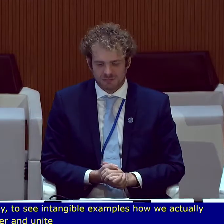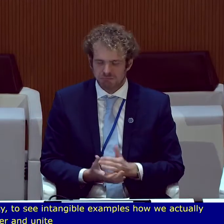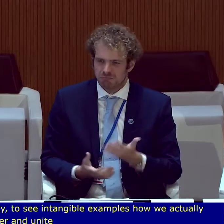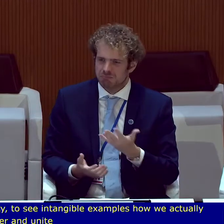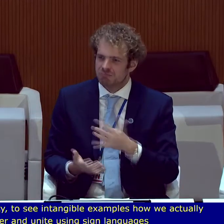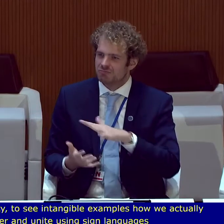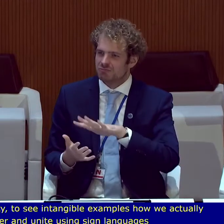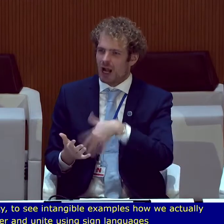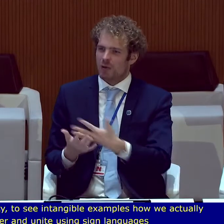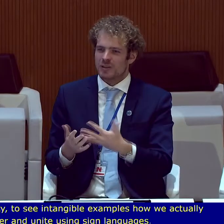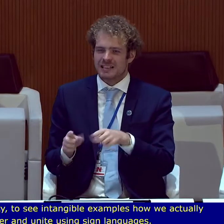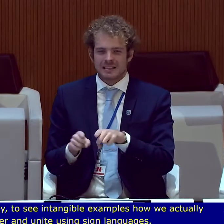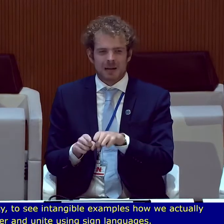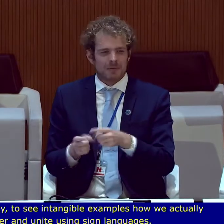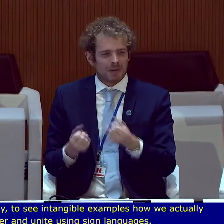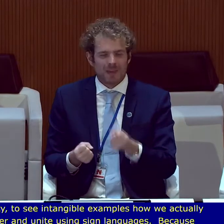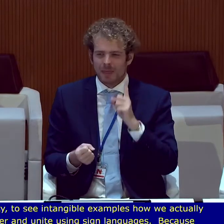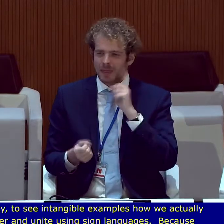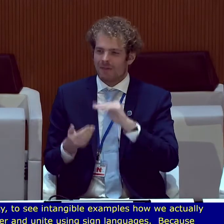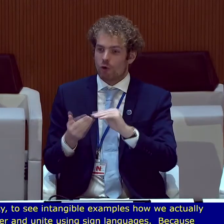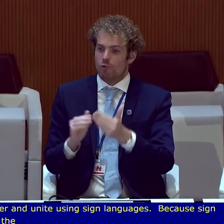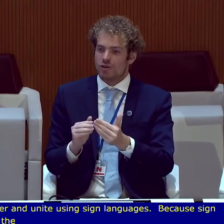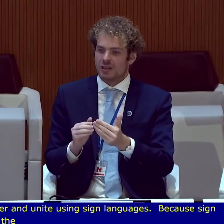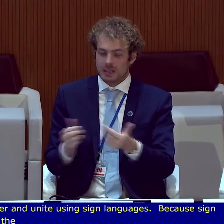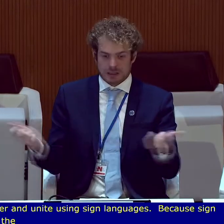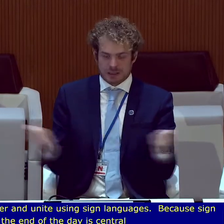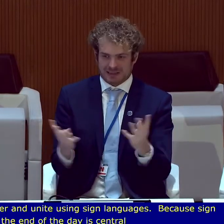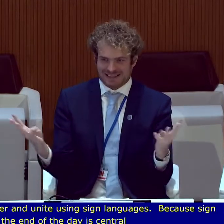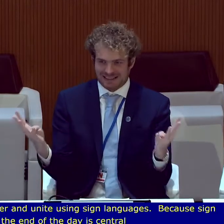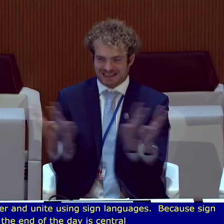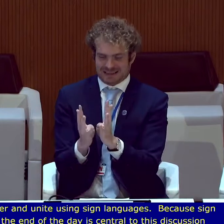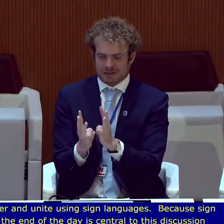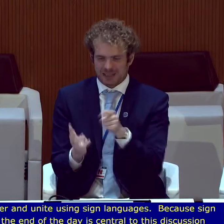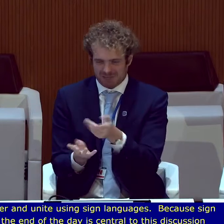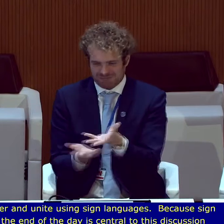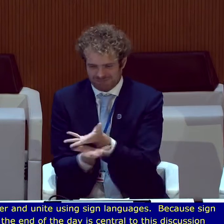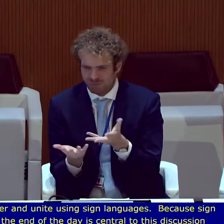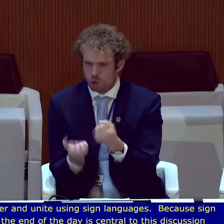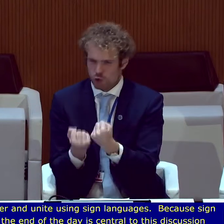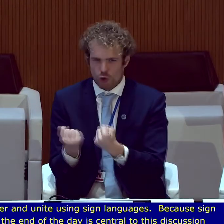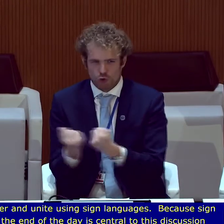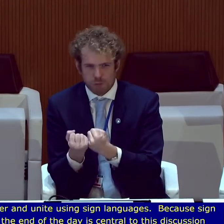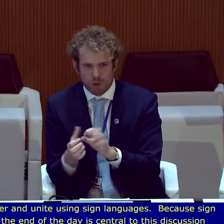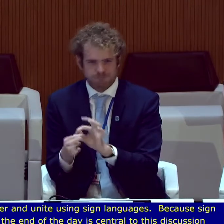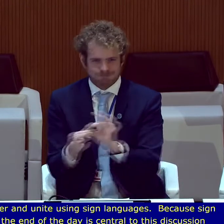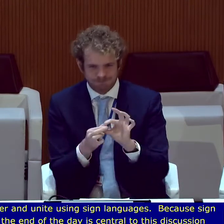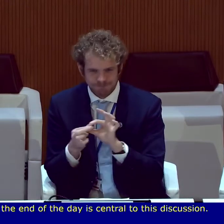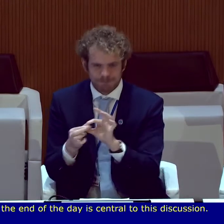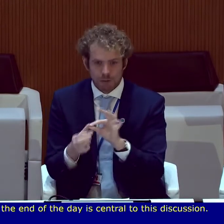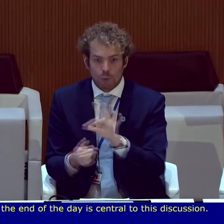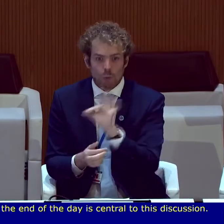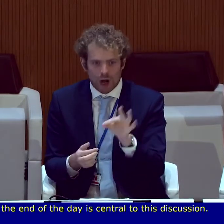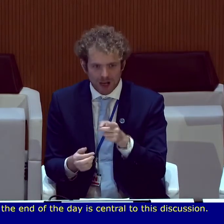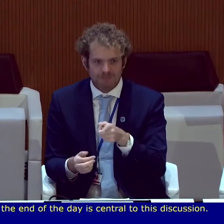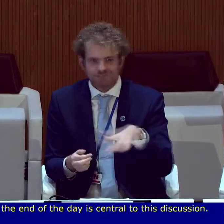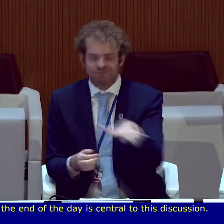of the day, is central to this discussion. Sign languages are a catalyst for